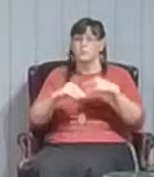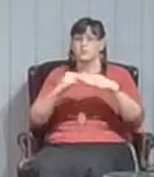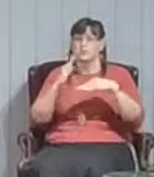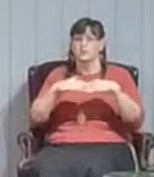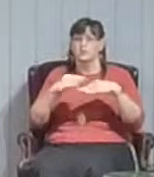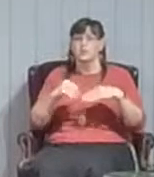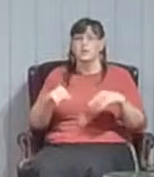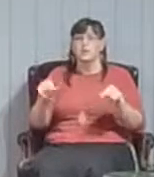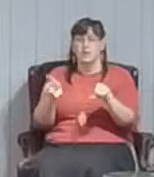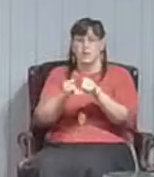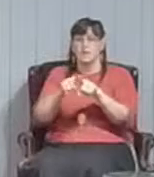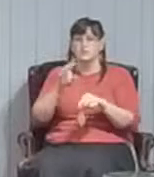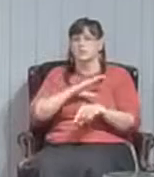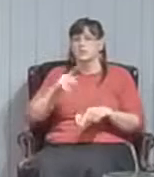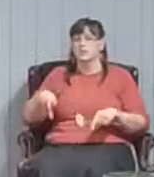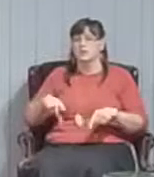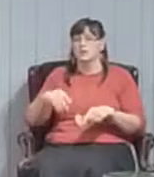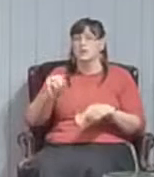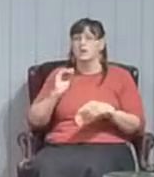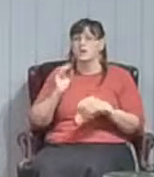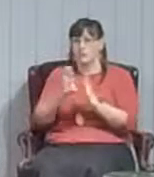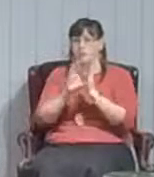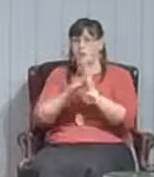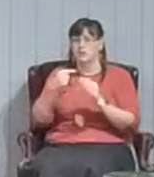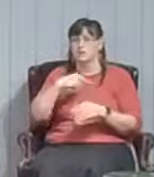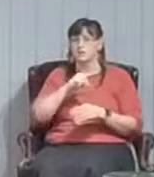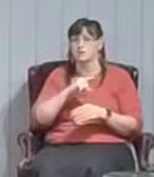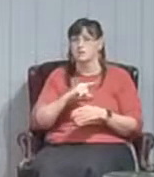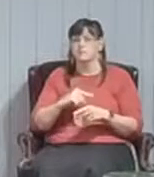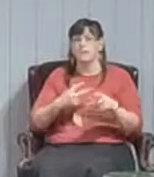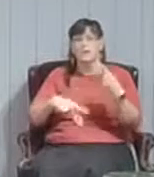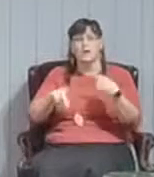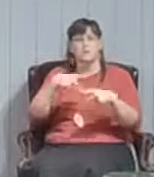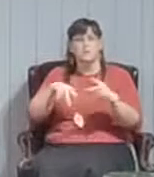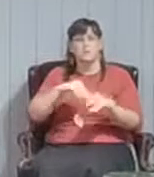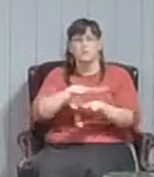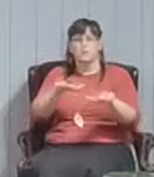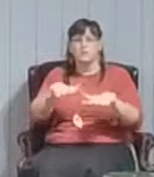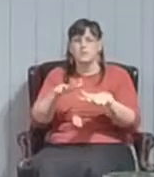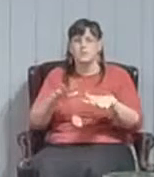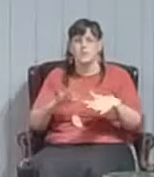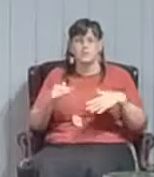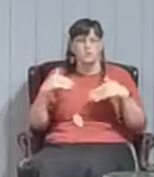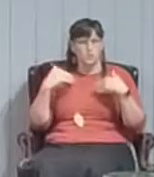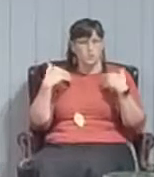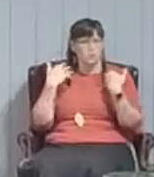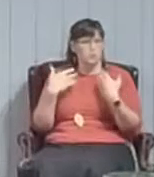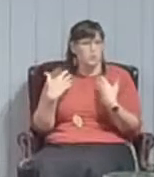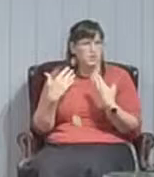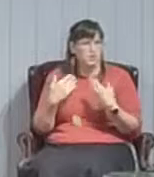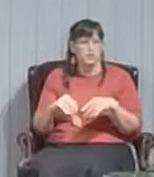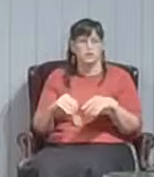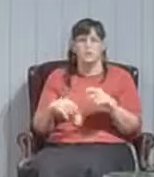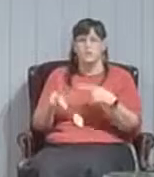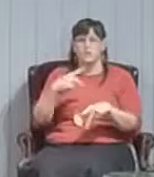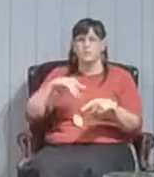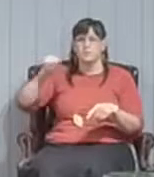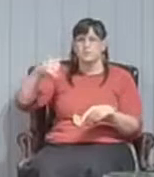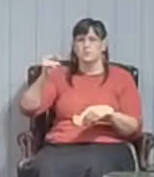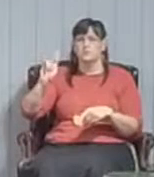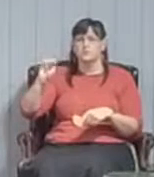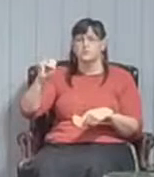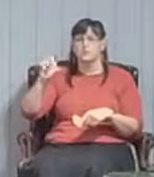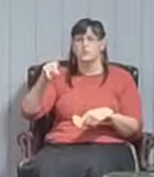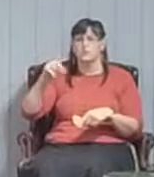king of Persia, hath commanded us. Then the people of the land weakened the hands of the people of Judah and troubled them